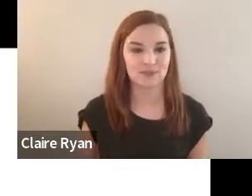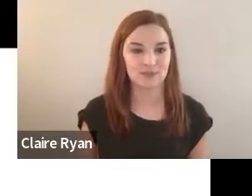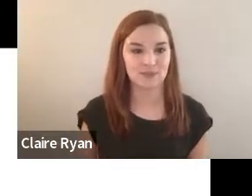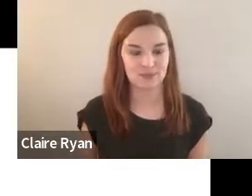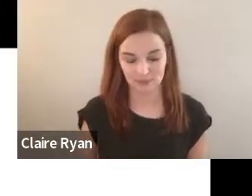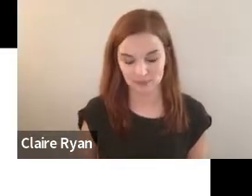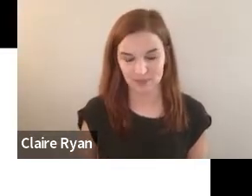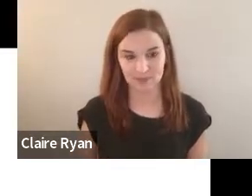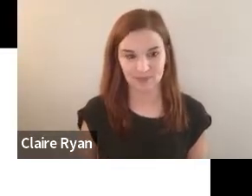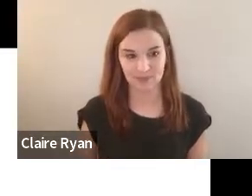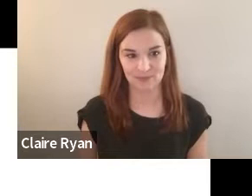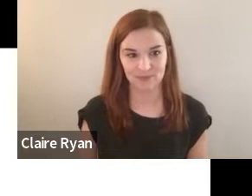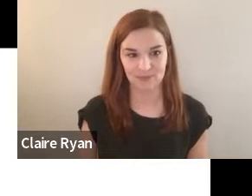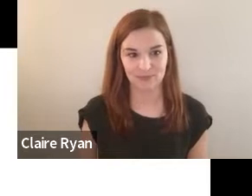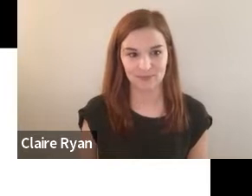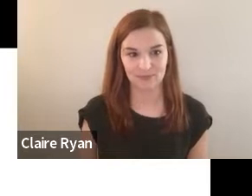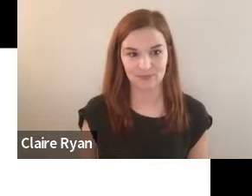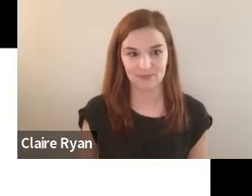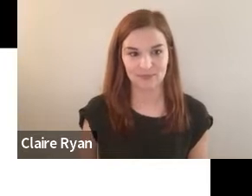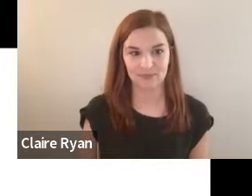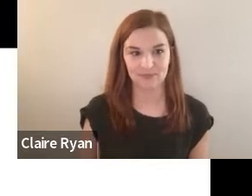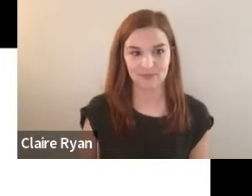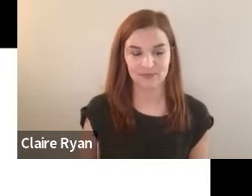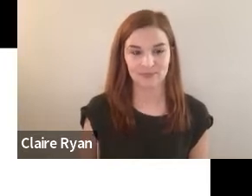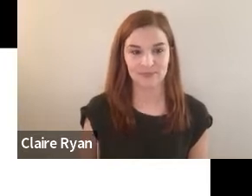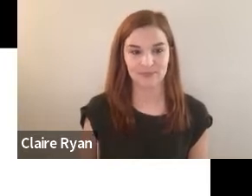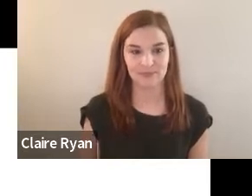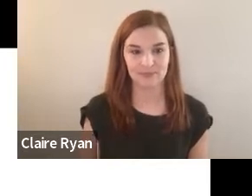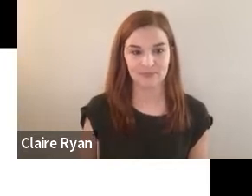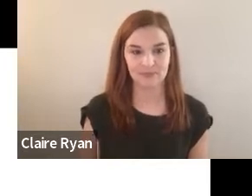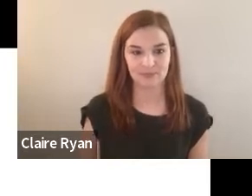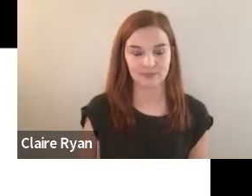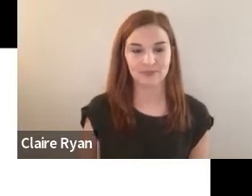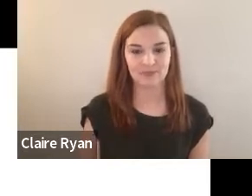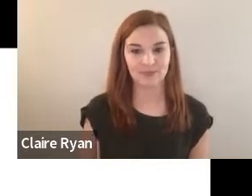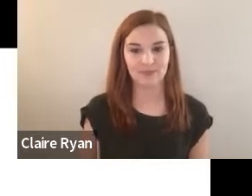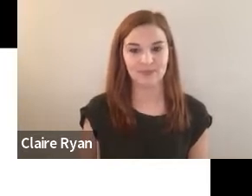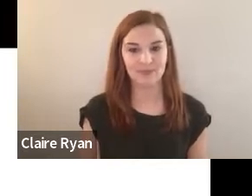deprivation then prevents them from developing a language completely.